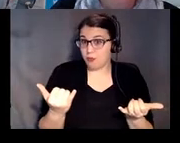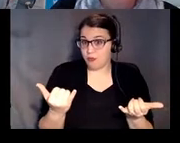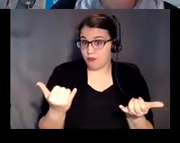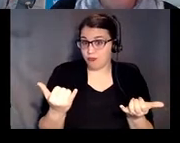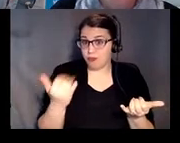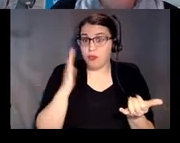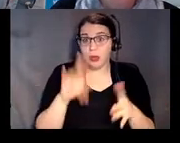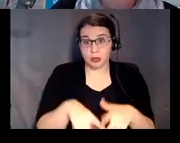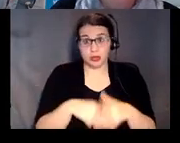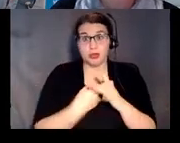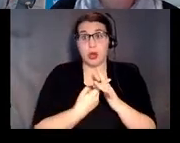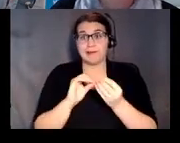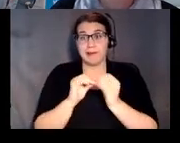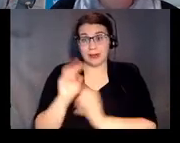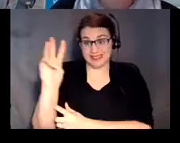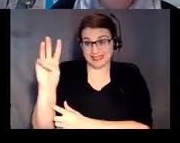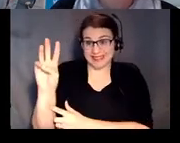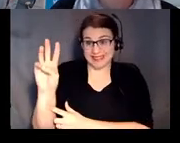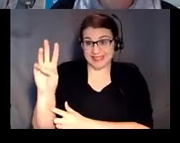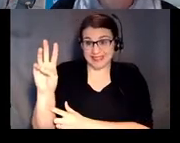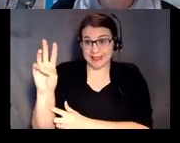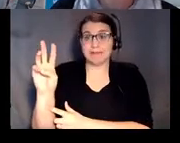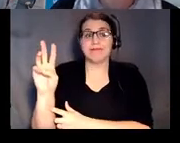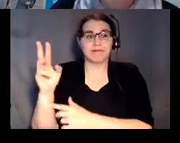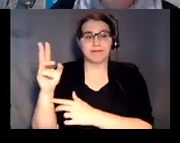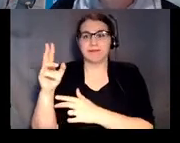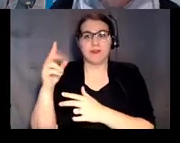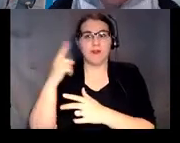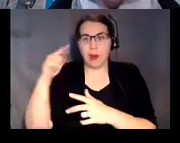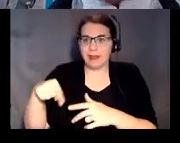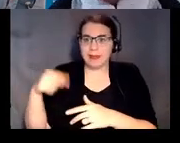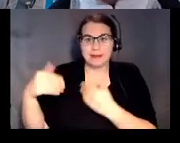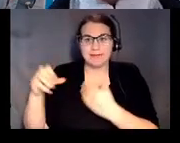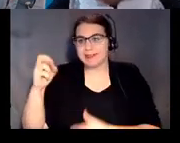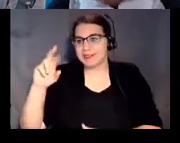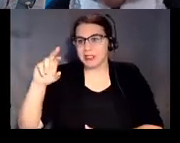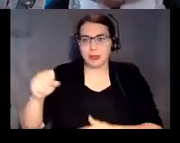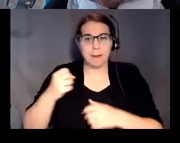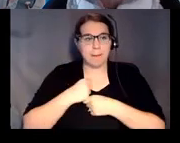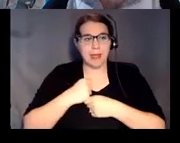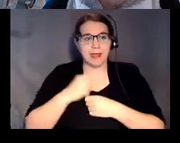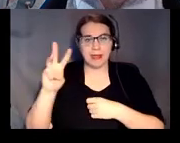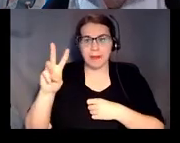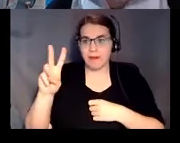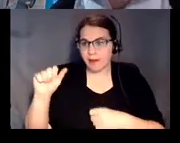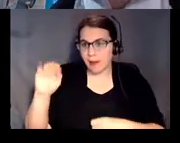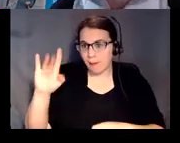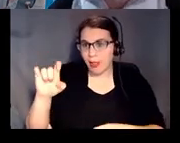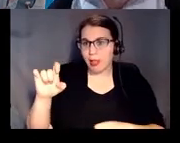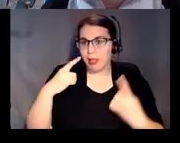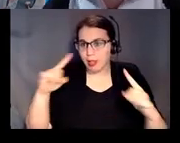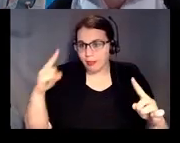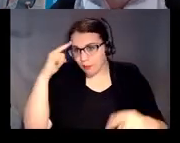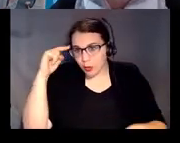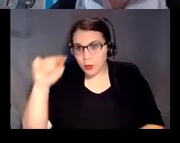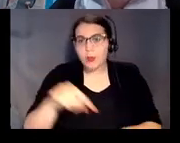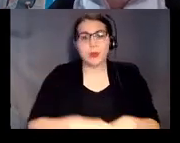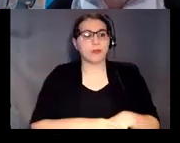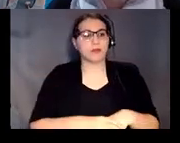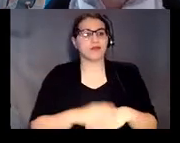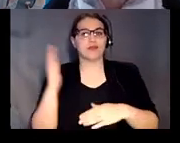session 6 of the webinar series, Making WVABLE Work for You, presented to you by Disability Rights of West Virginia